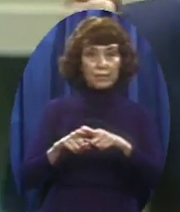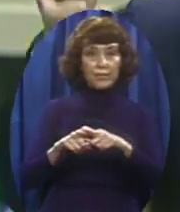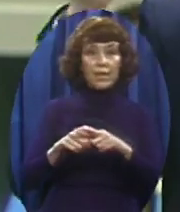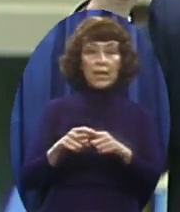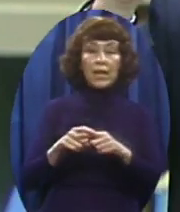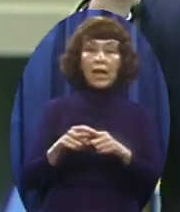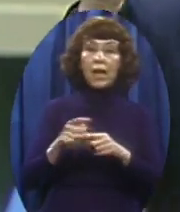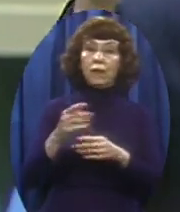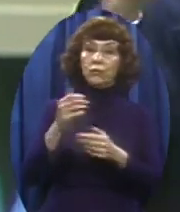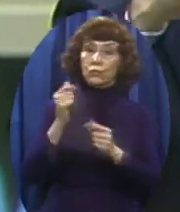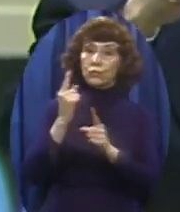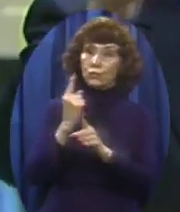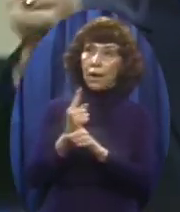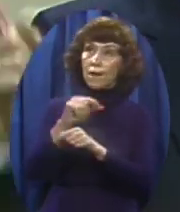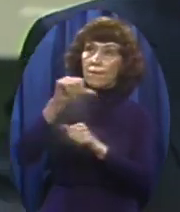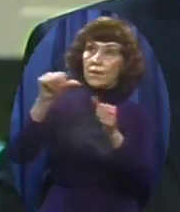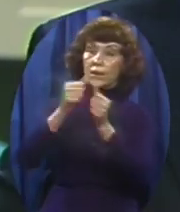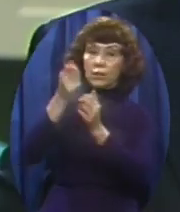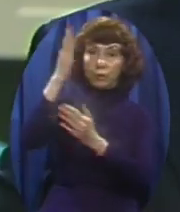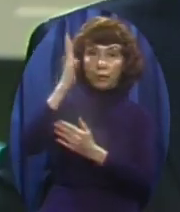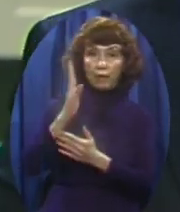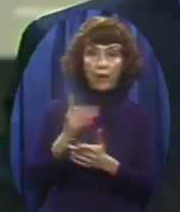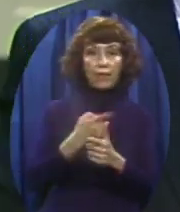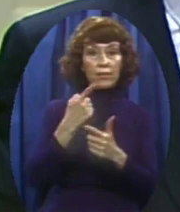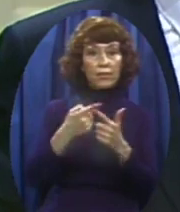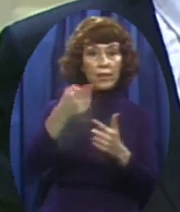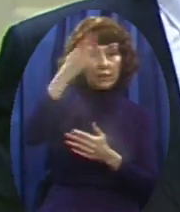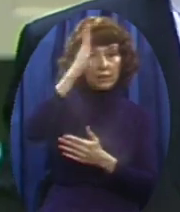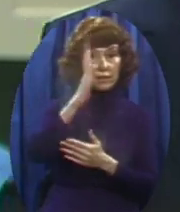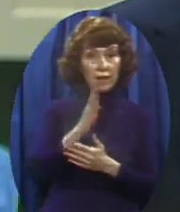have the promise he will not allow us to make any serious errors.